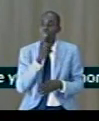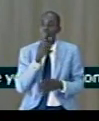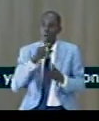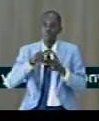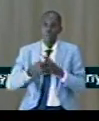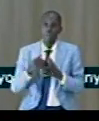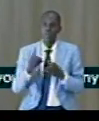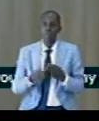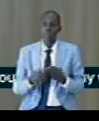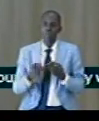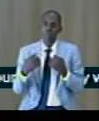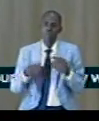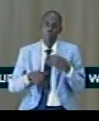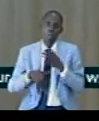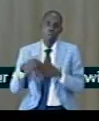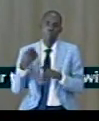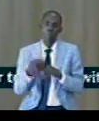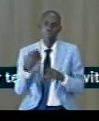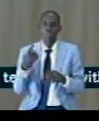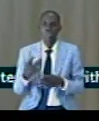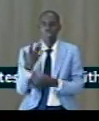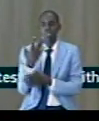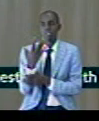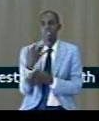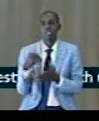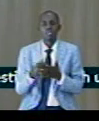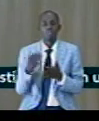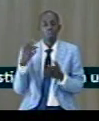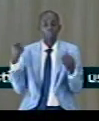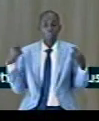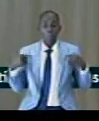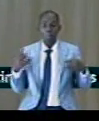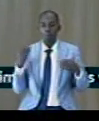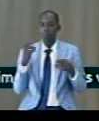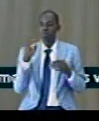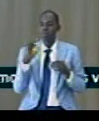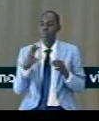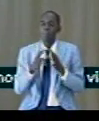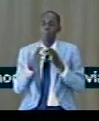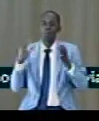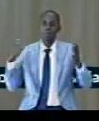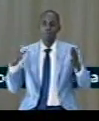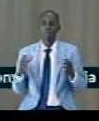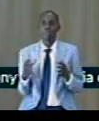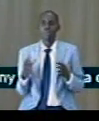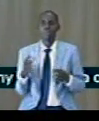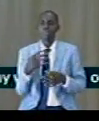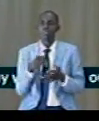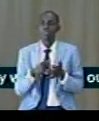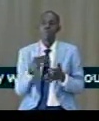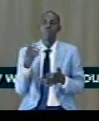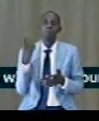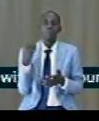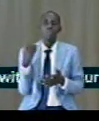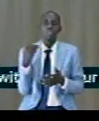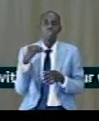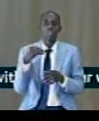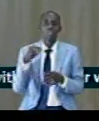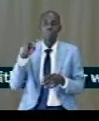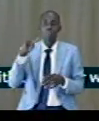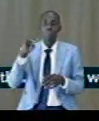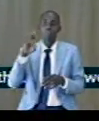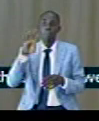those rashes. It was so severe. The pain was so severe. Then it was March edition